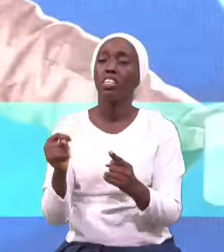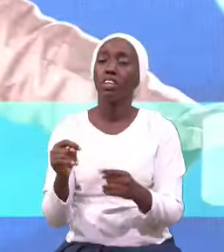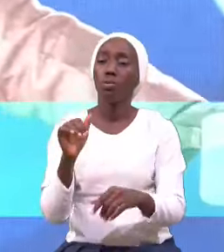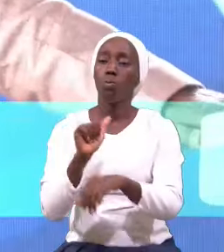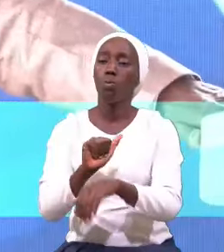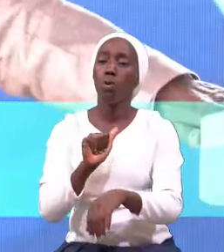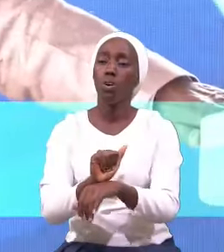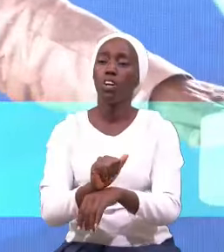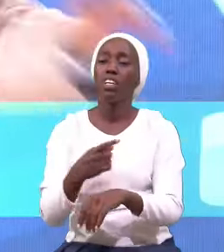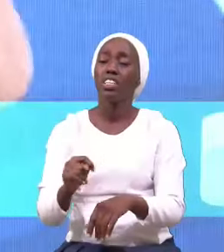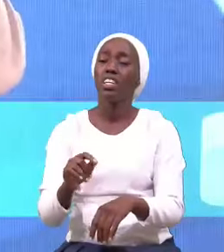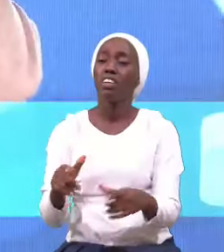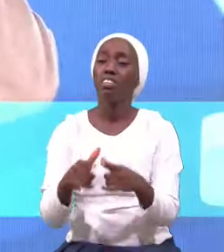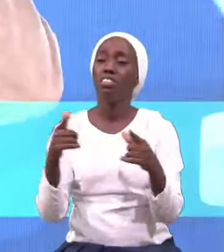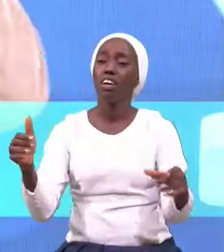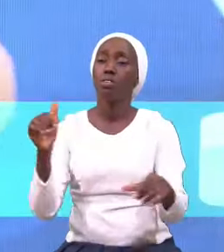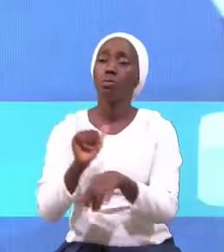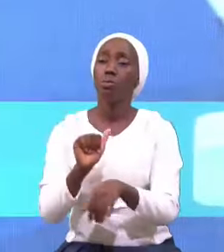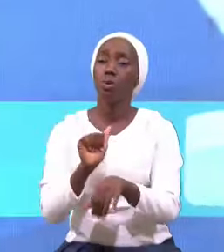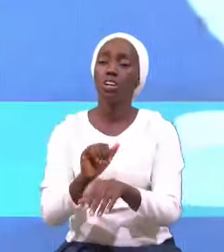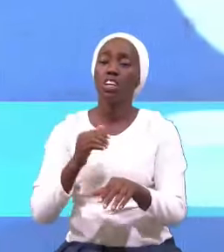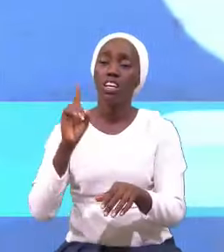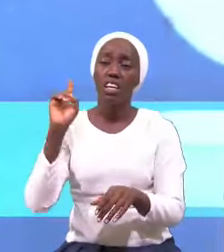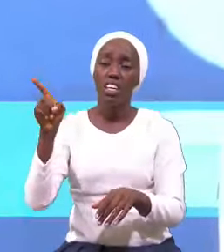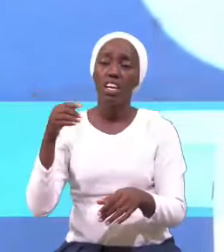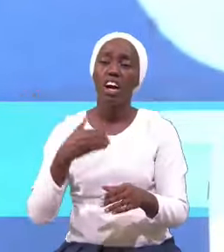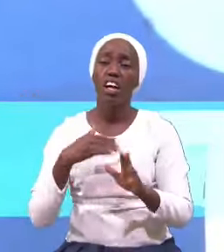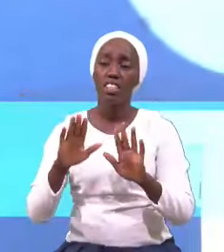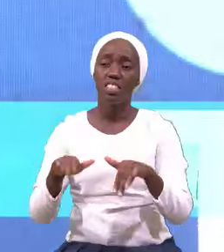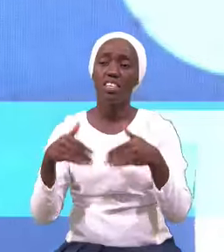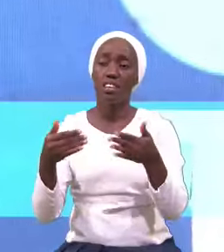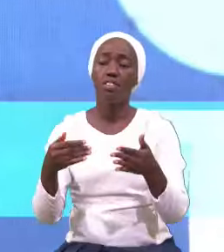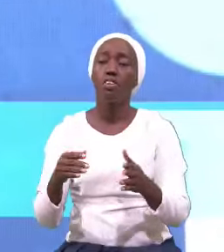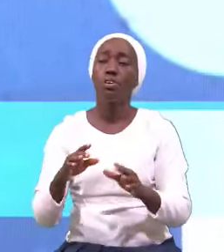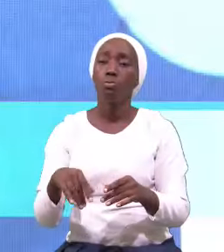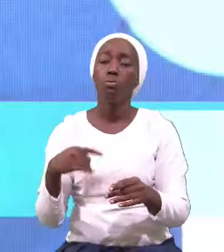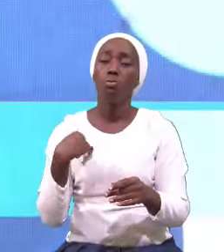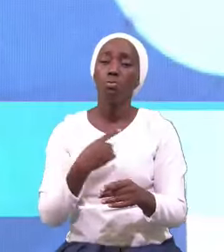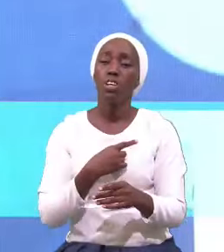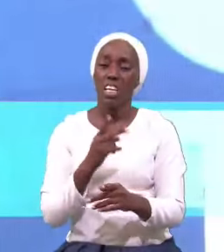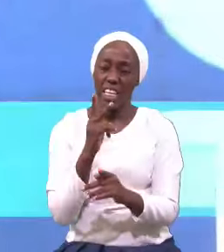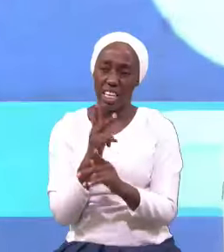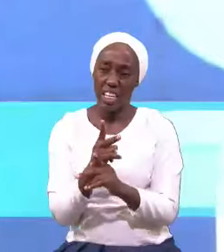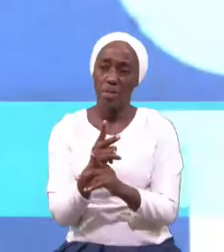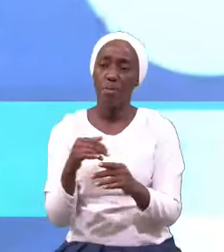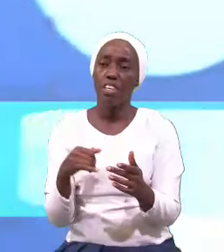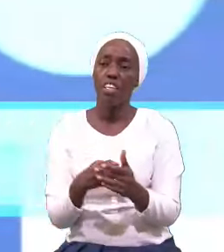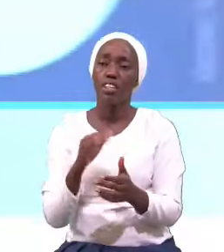great commission He has given, we keep by the Holy Spirit.